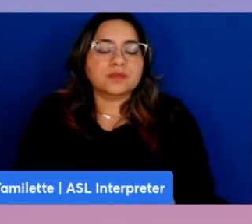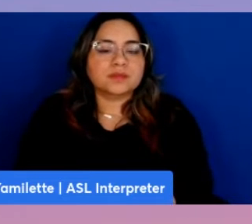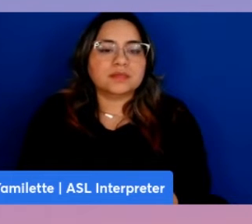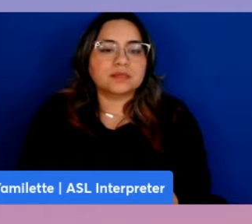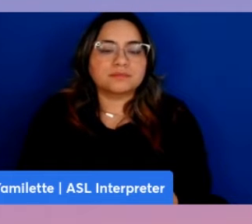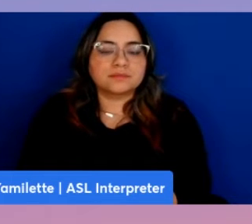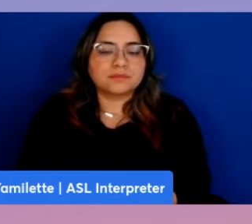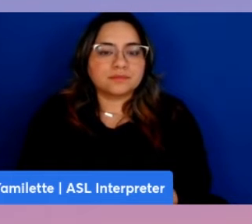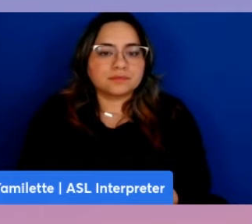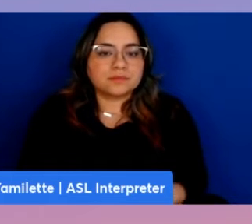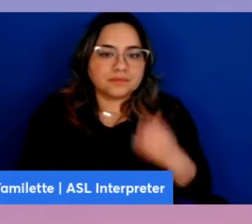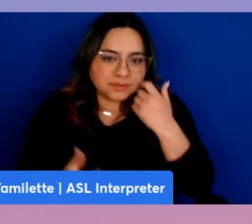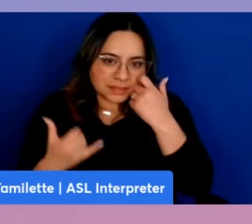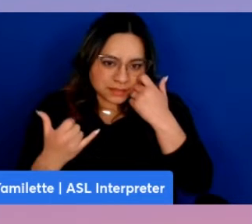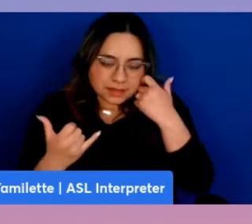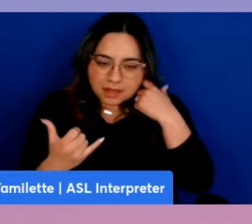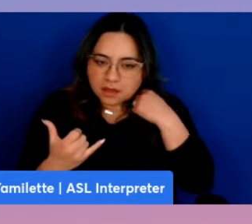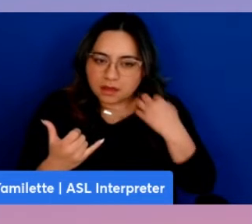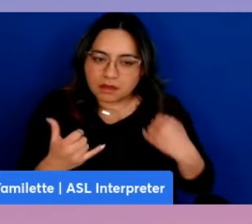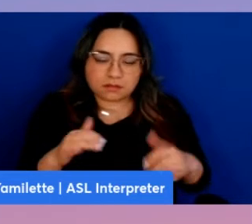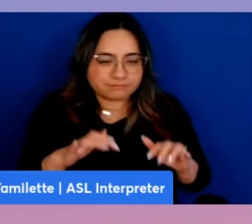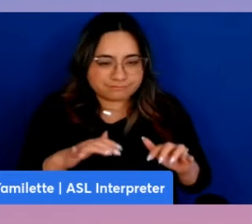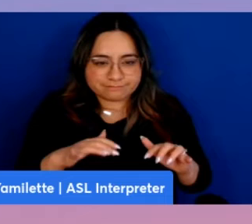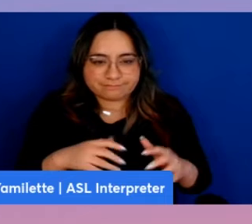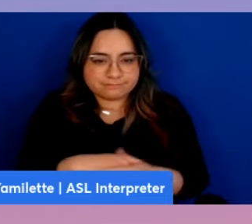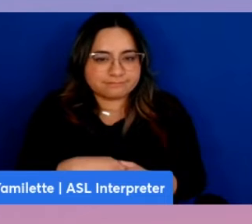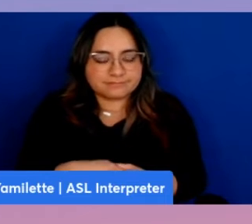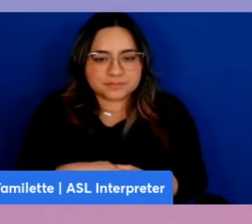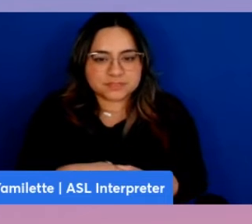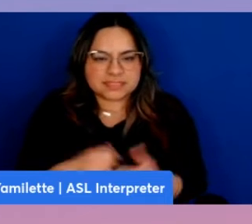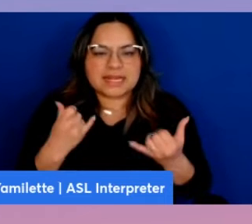st, and at this time we can push